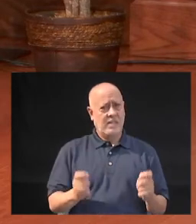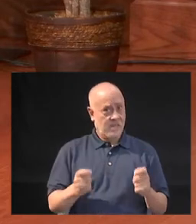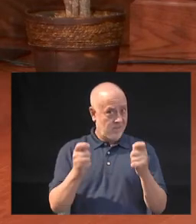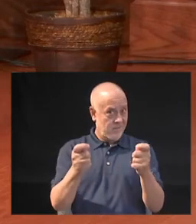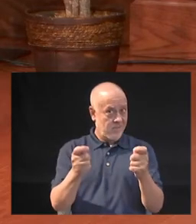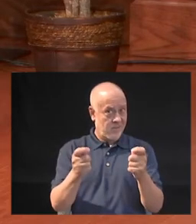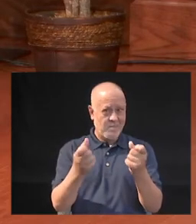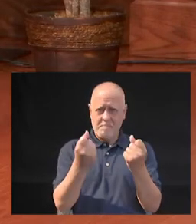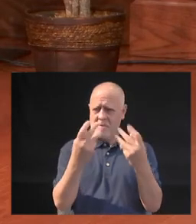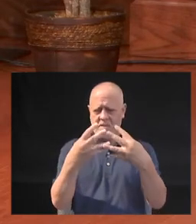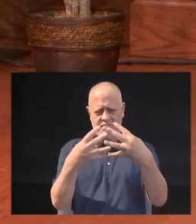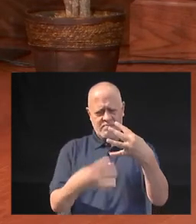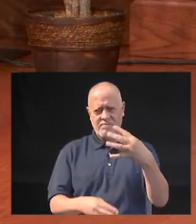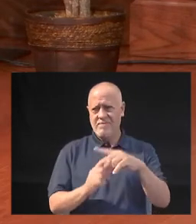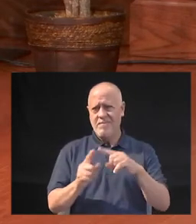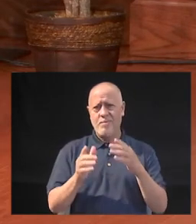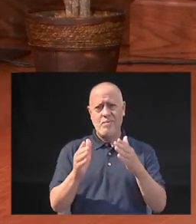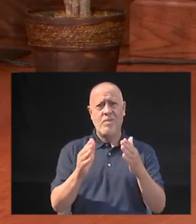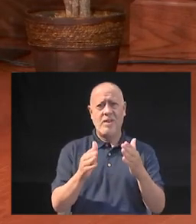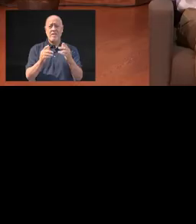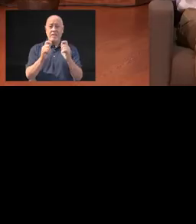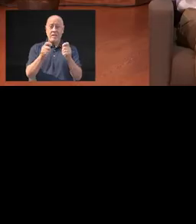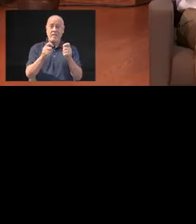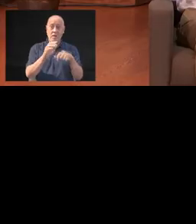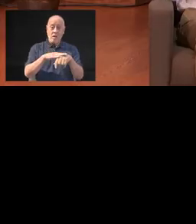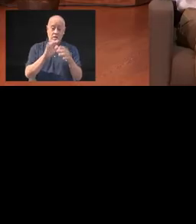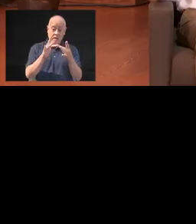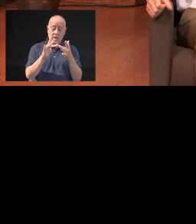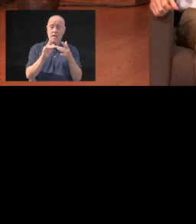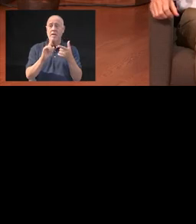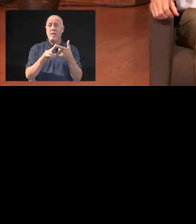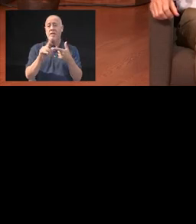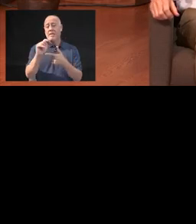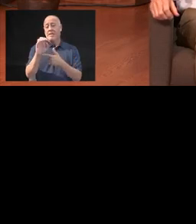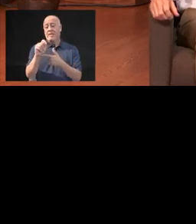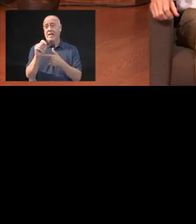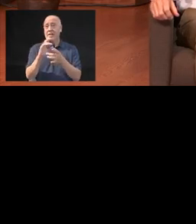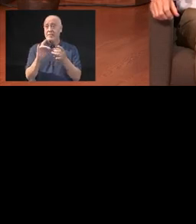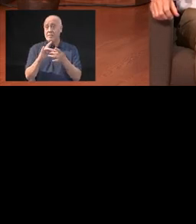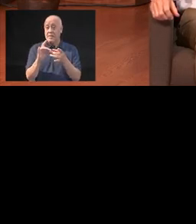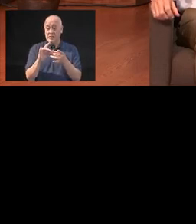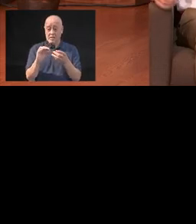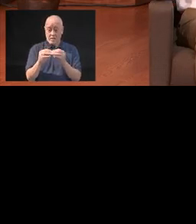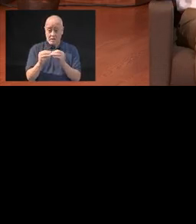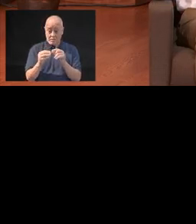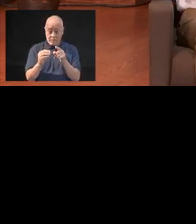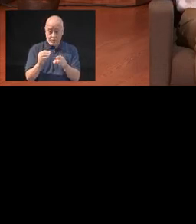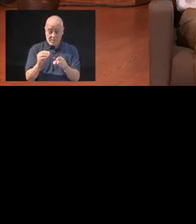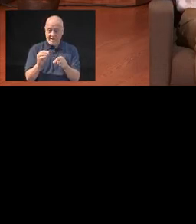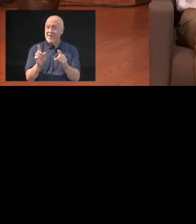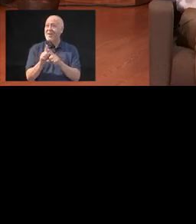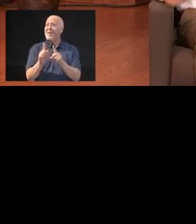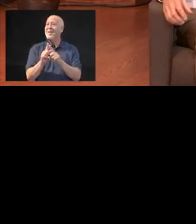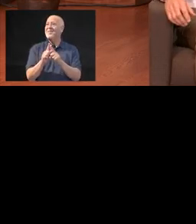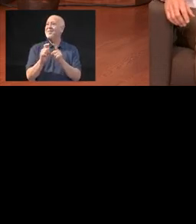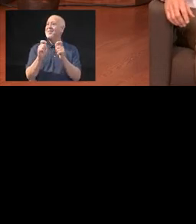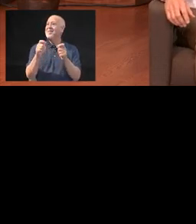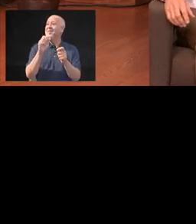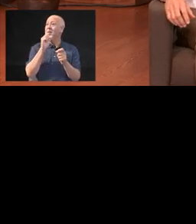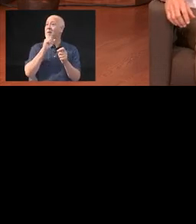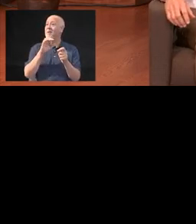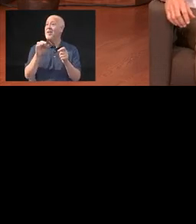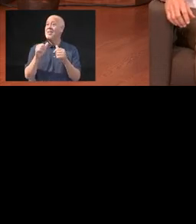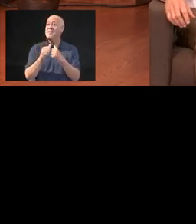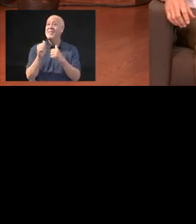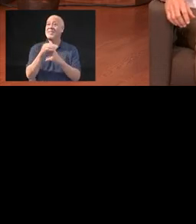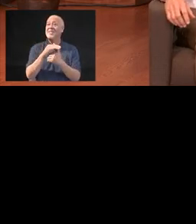You can give online. You can use the text message number that appears on the slide. You can also, of course, give that old-fashioned way